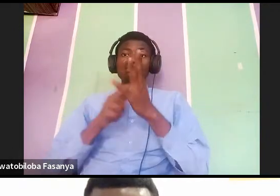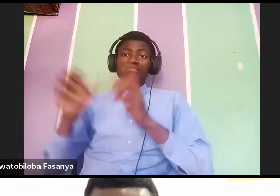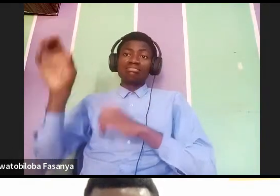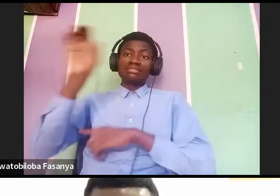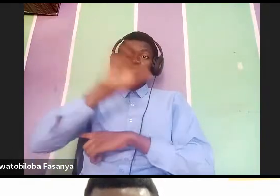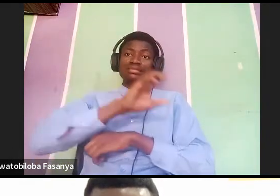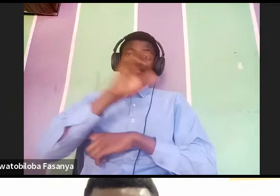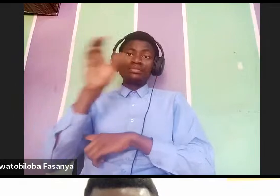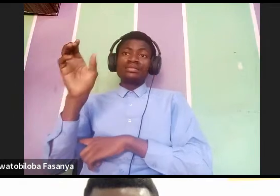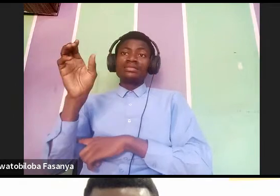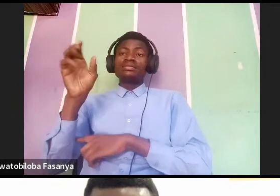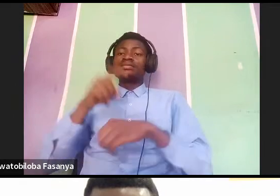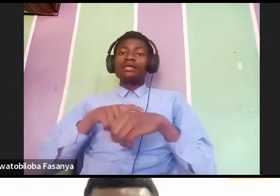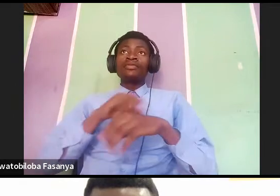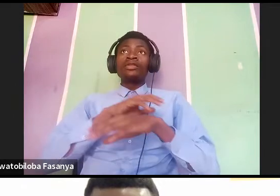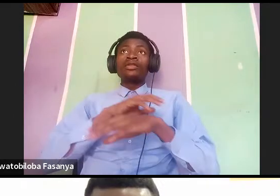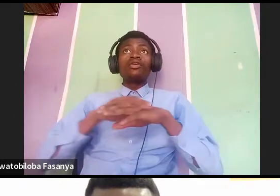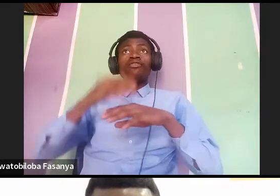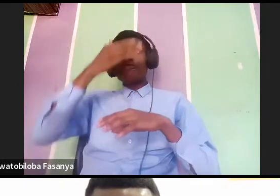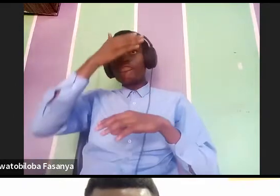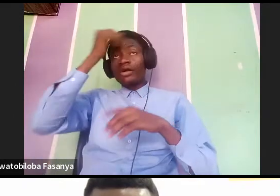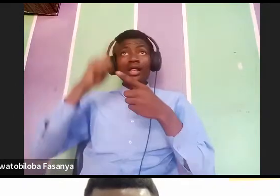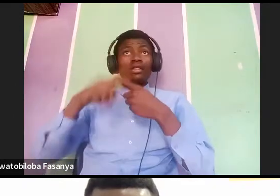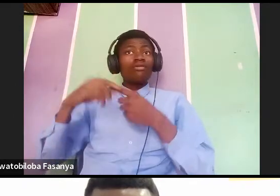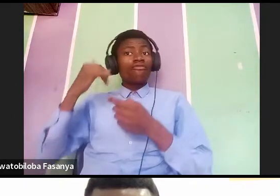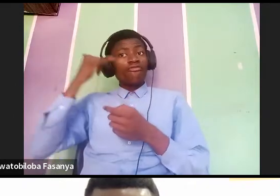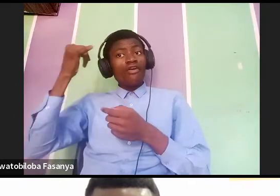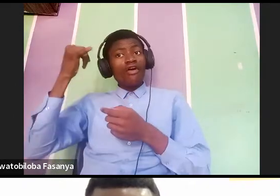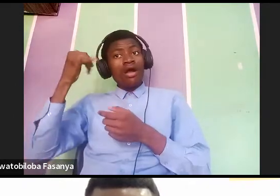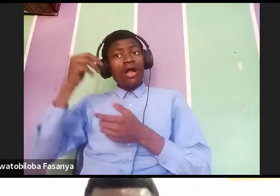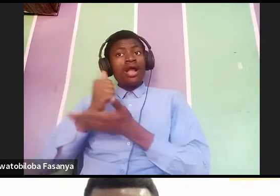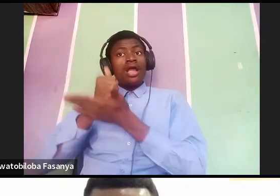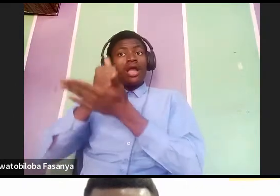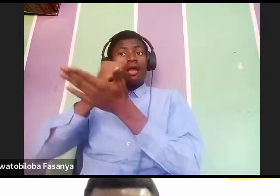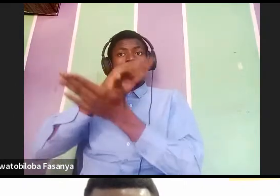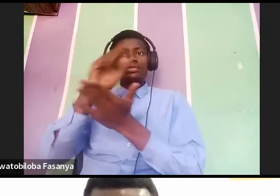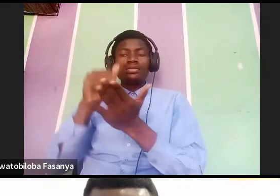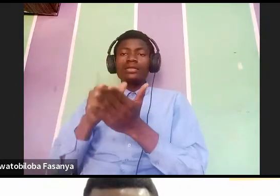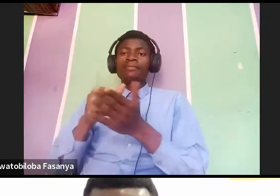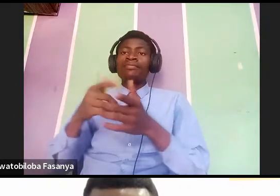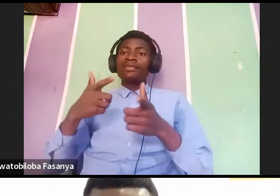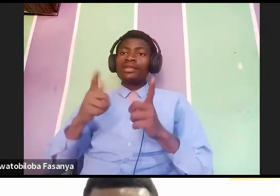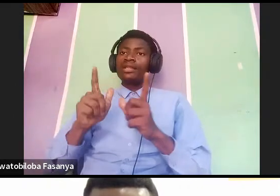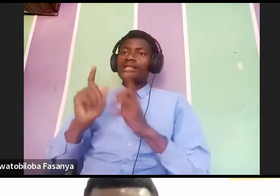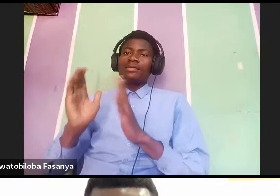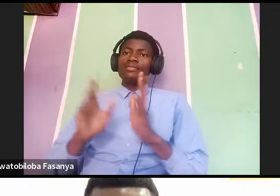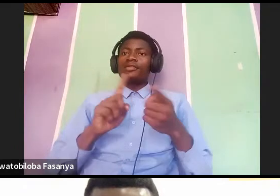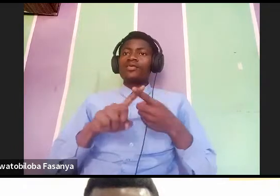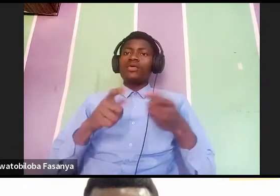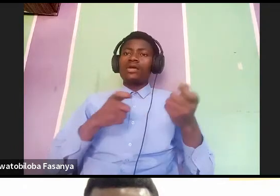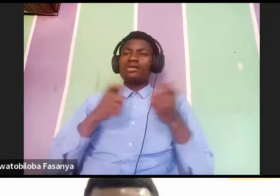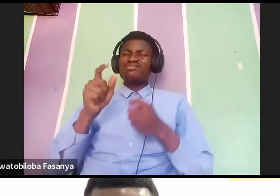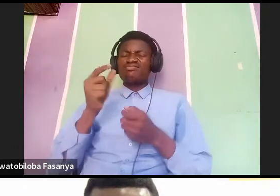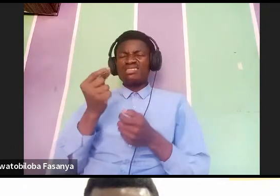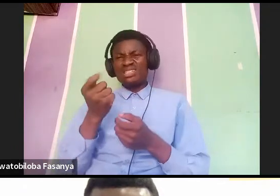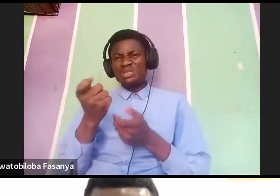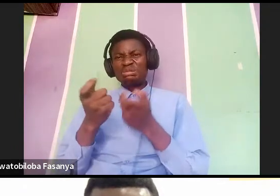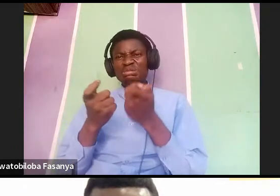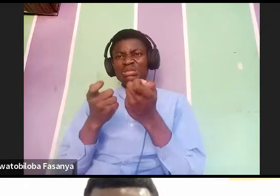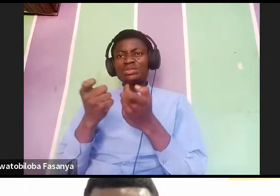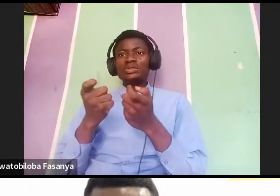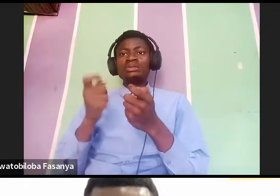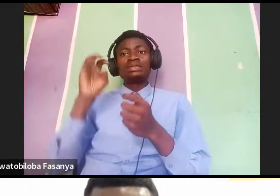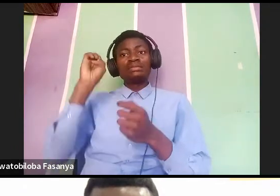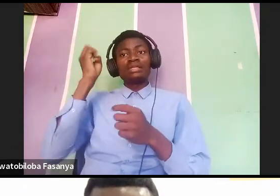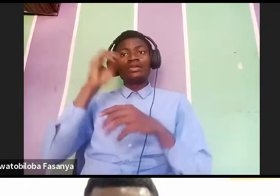any issues. But most importantly, let's prepare to handle little emergencies on our own so that we can save